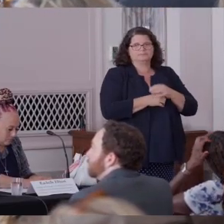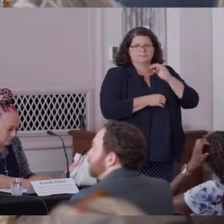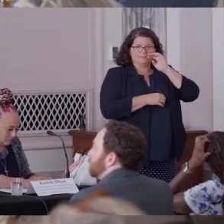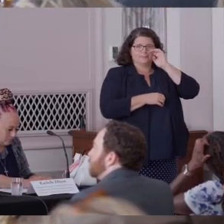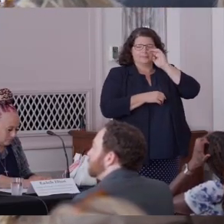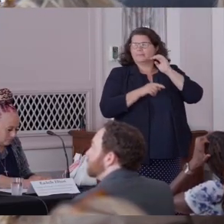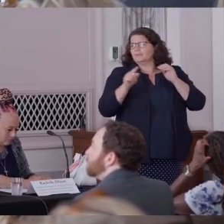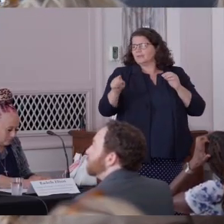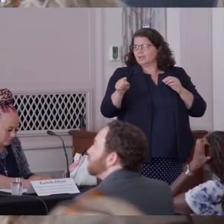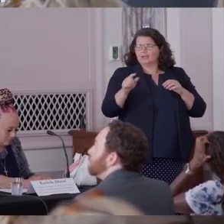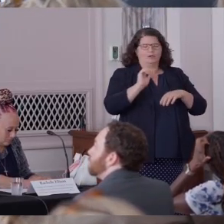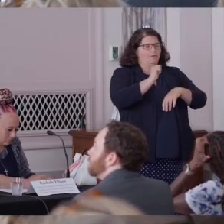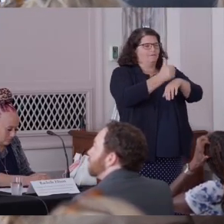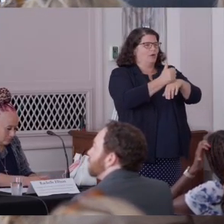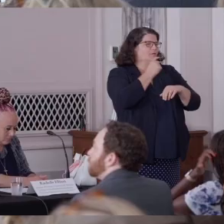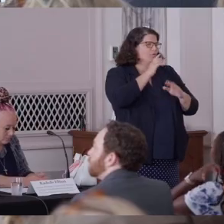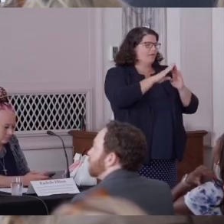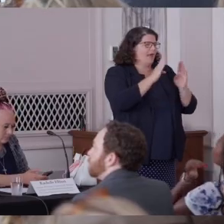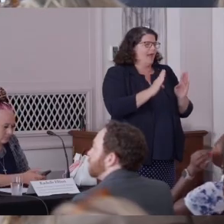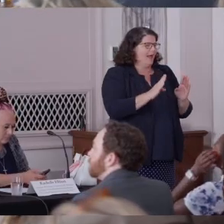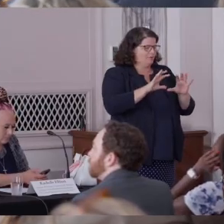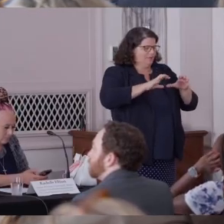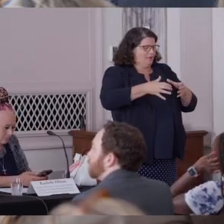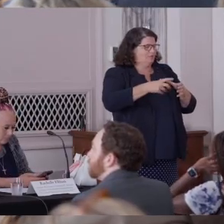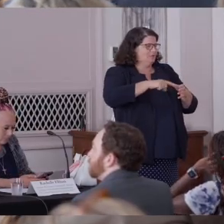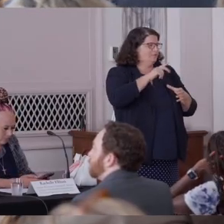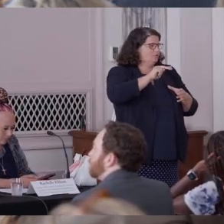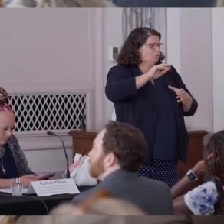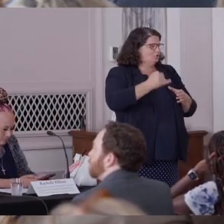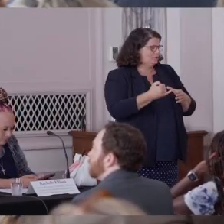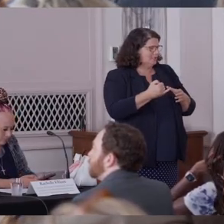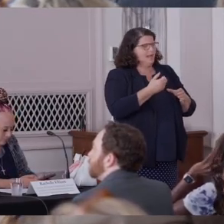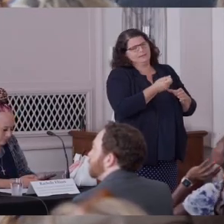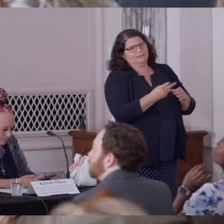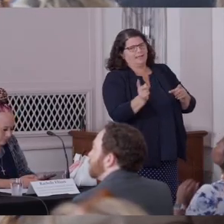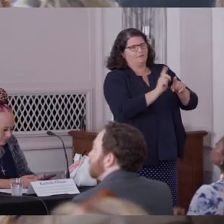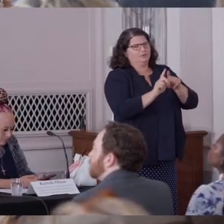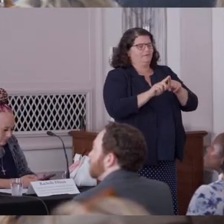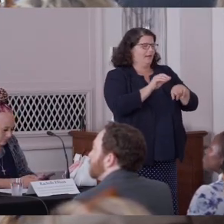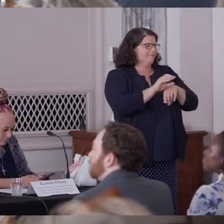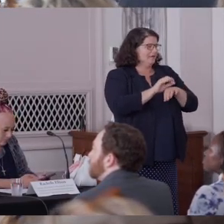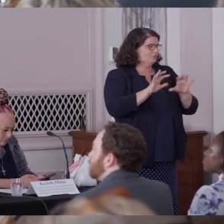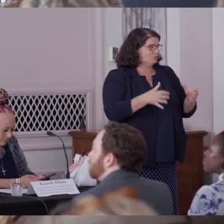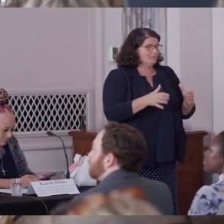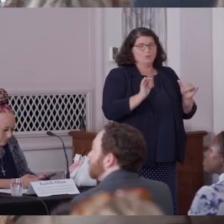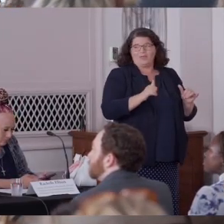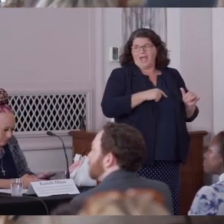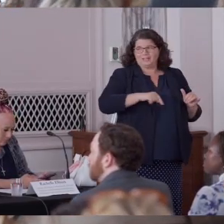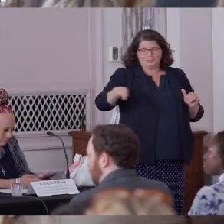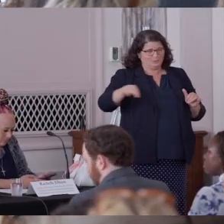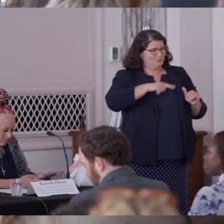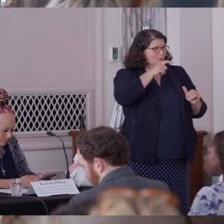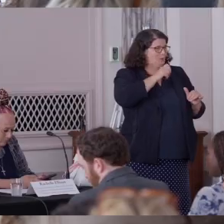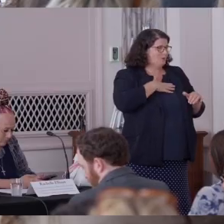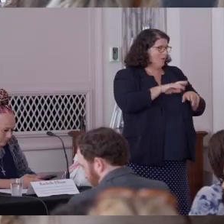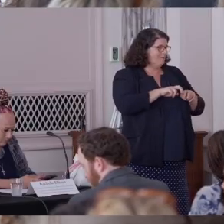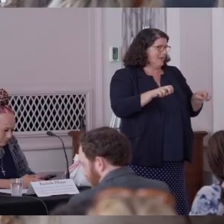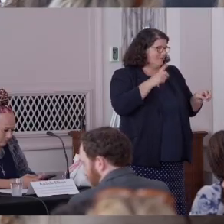of New Jersey and serves on various state stakeholder advisory groups. So that is our panel for